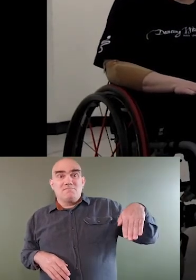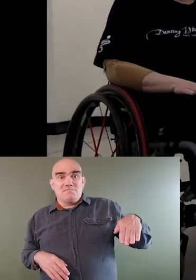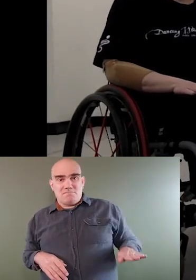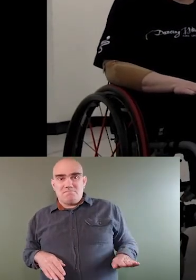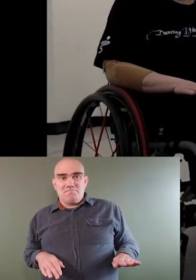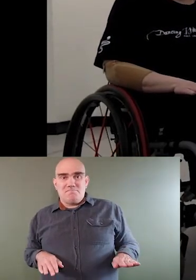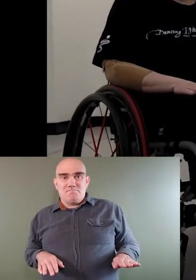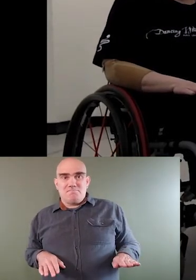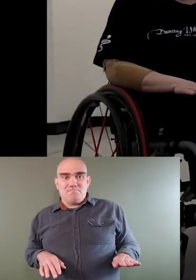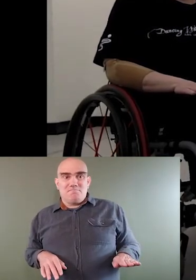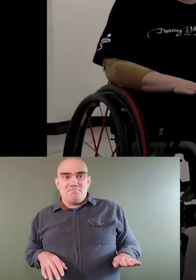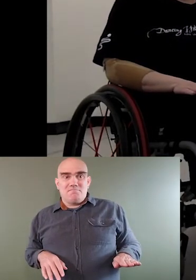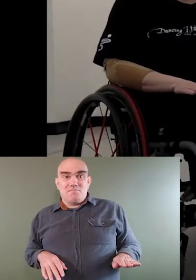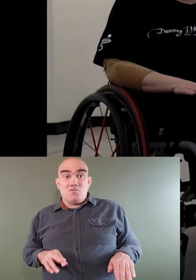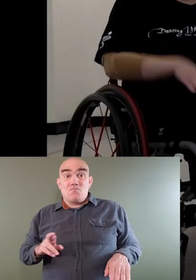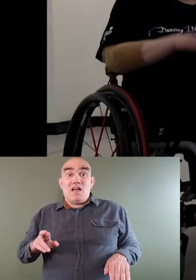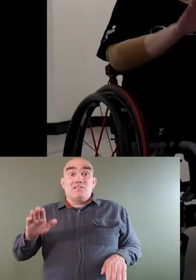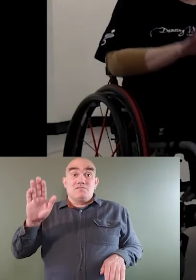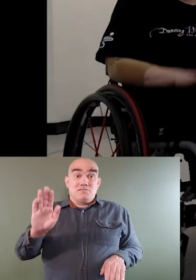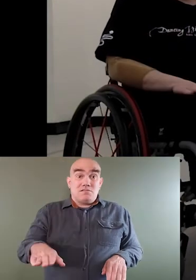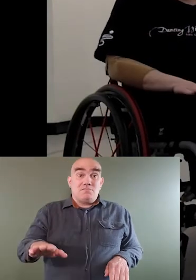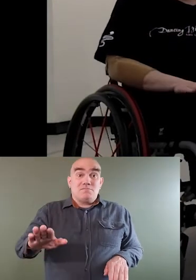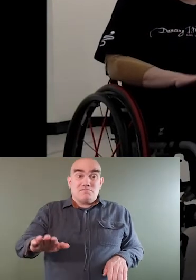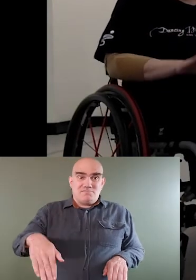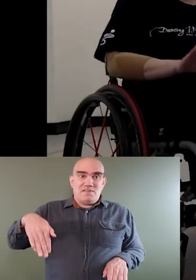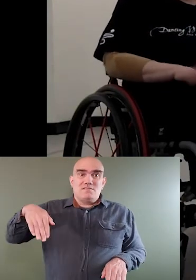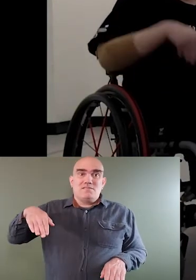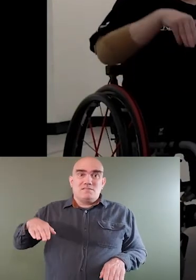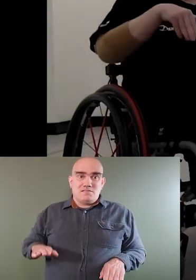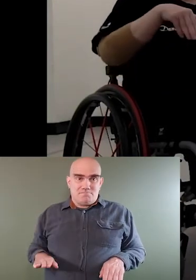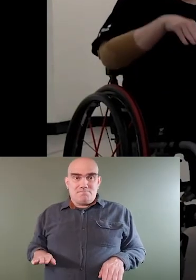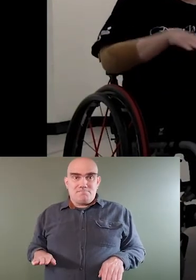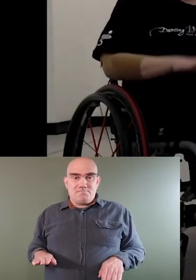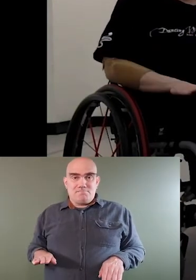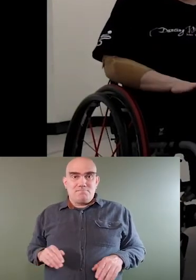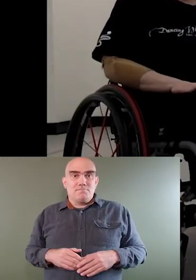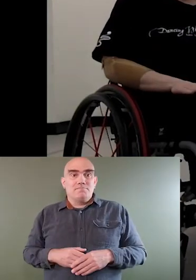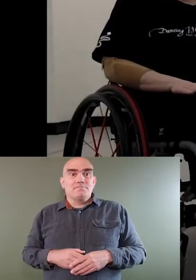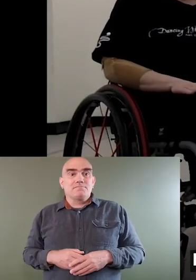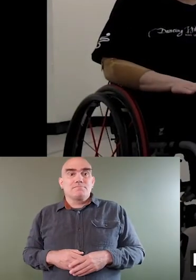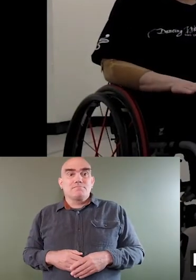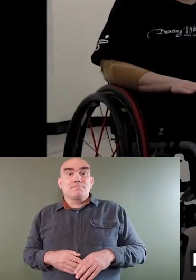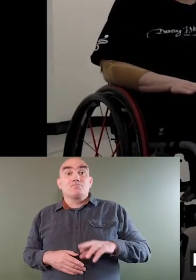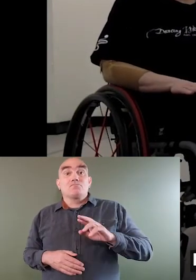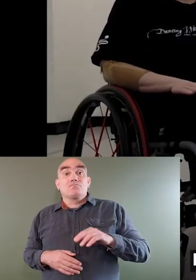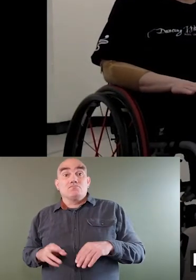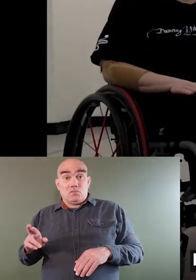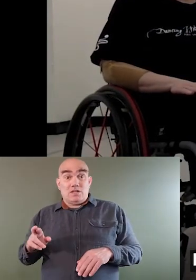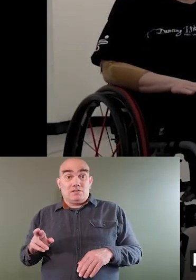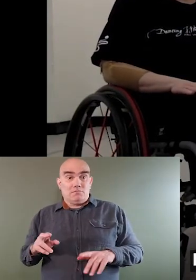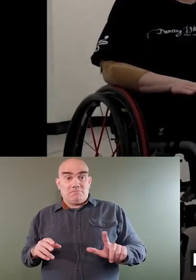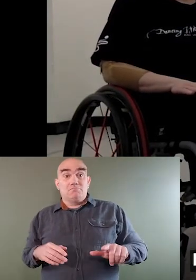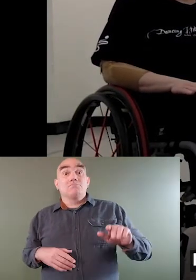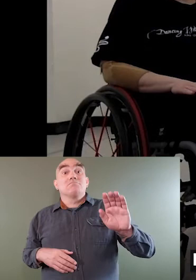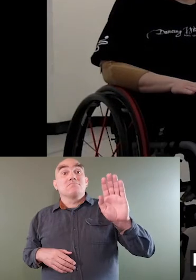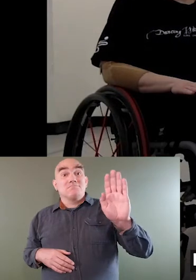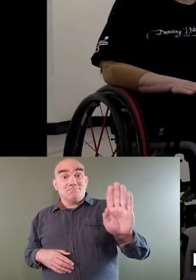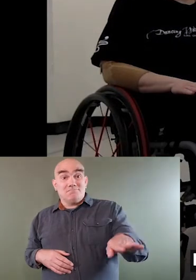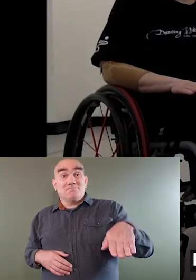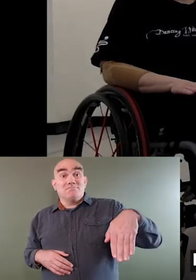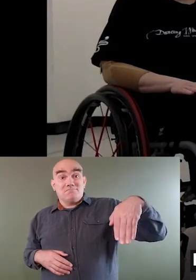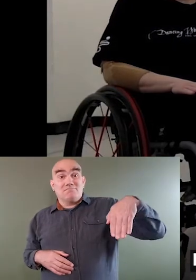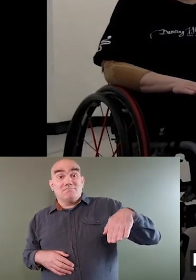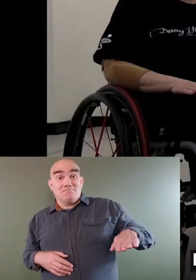spank, stomp. Right side, stomp, spank, stomp. Right side, stomp,